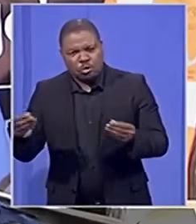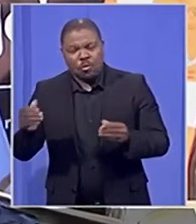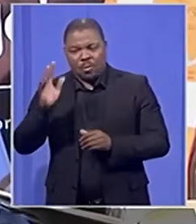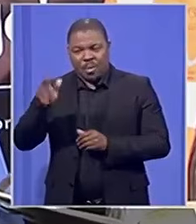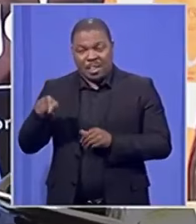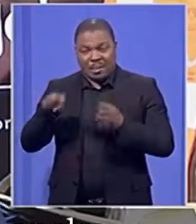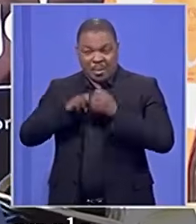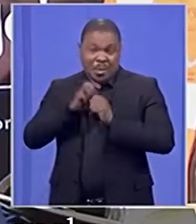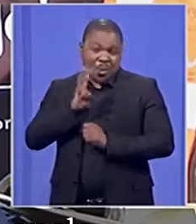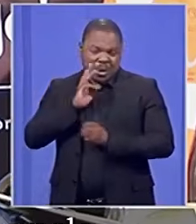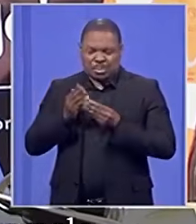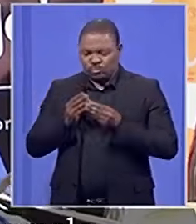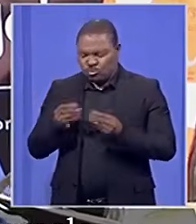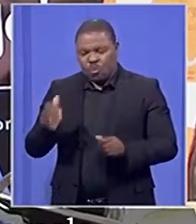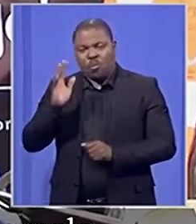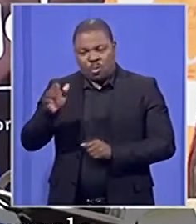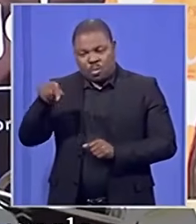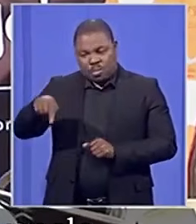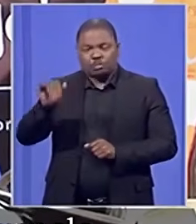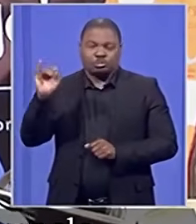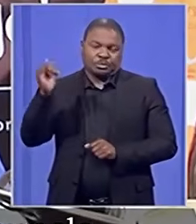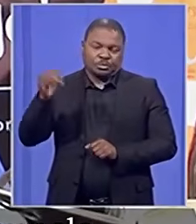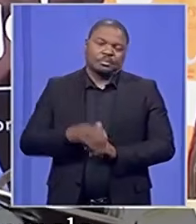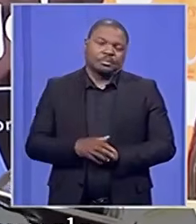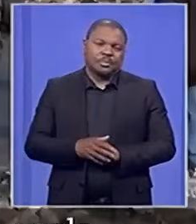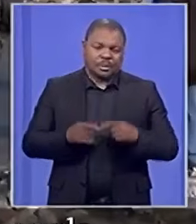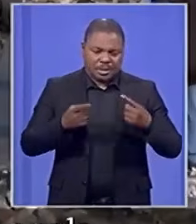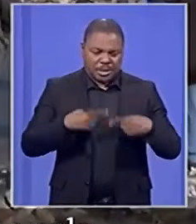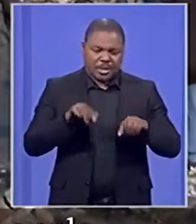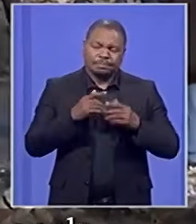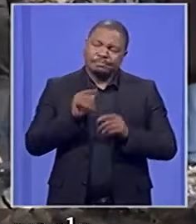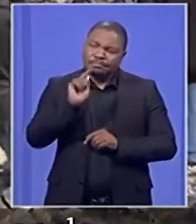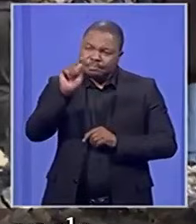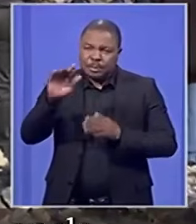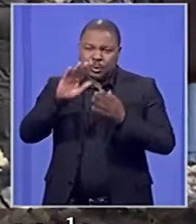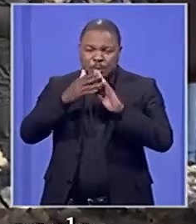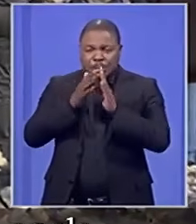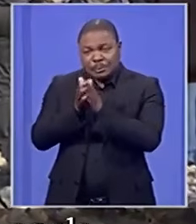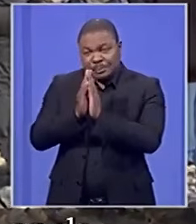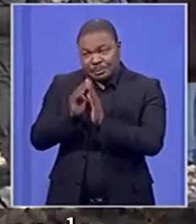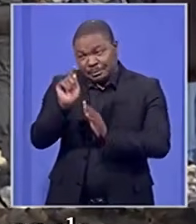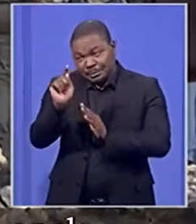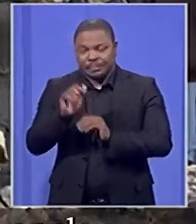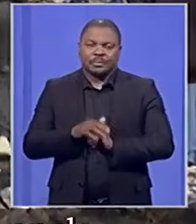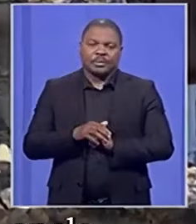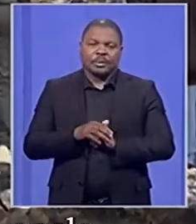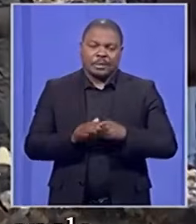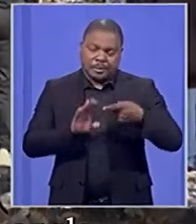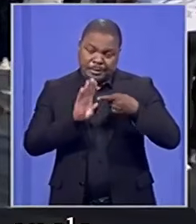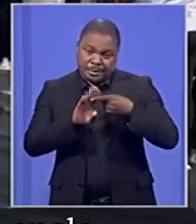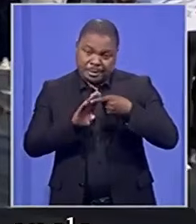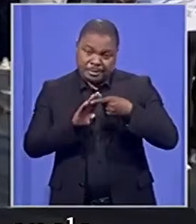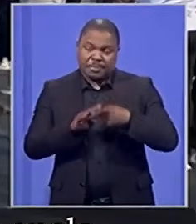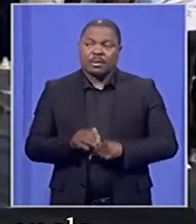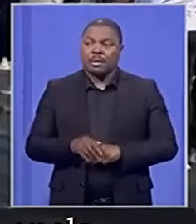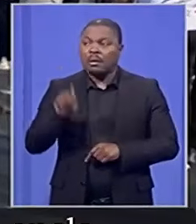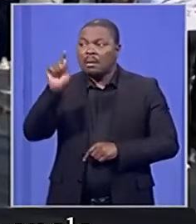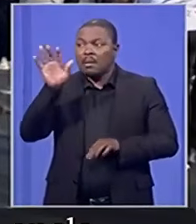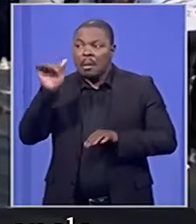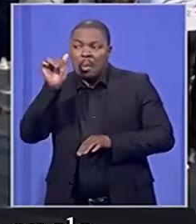issue in Johannesburg, and we'll continue to call on our communities. One, we're going to be very hard on